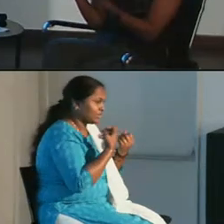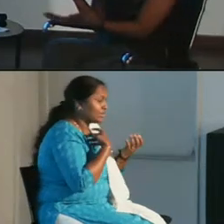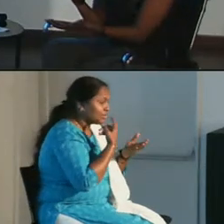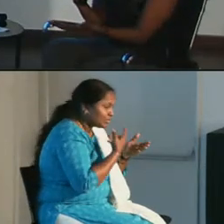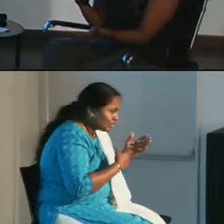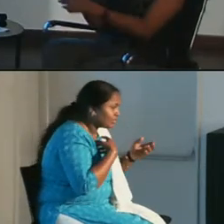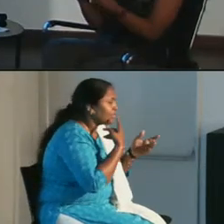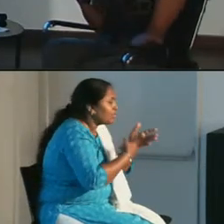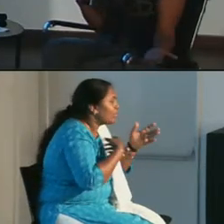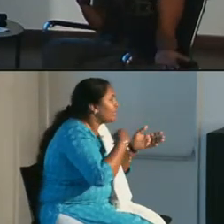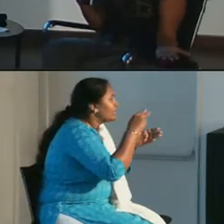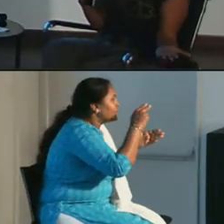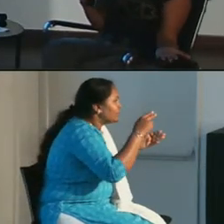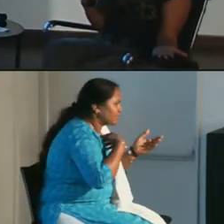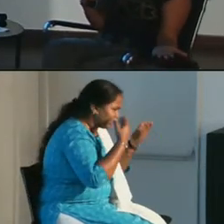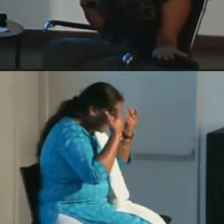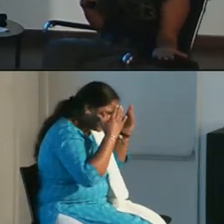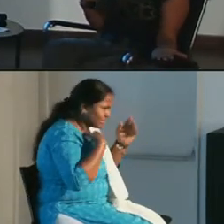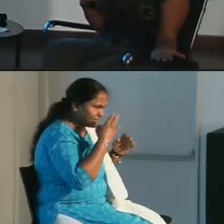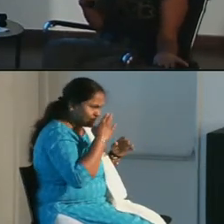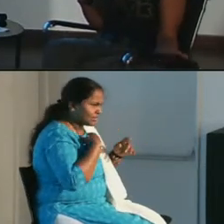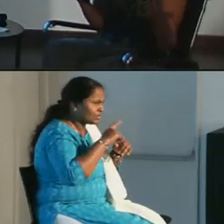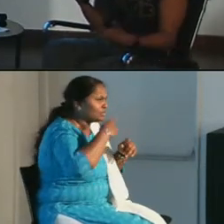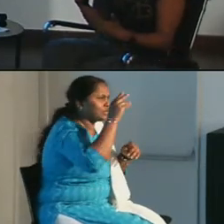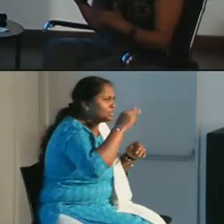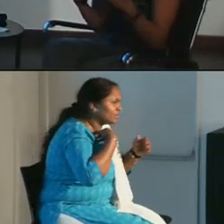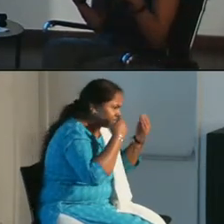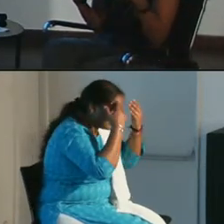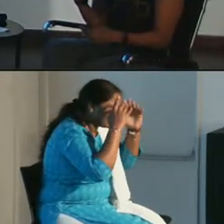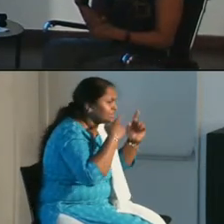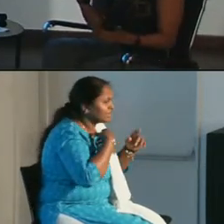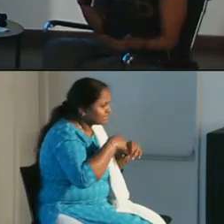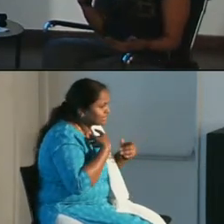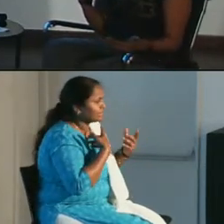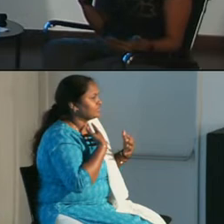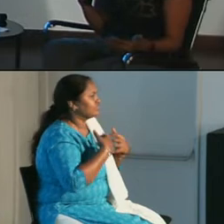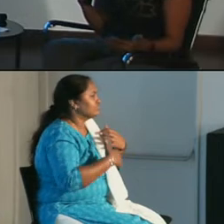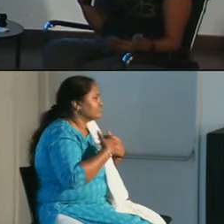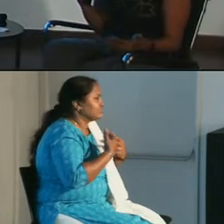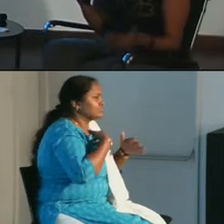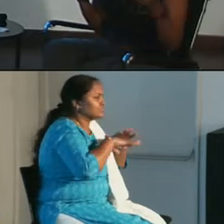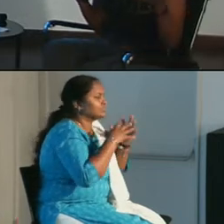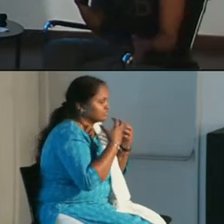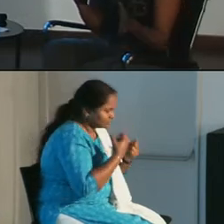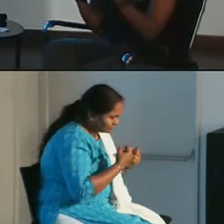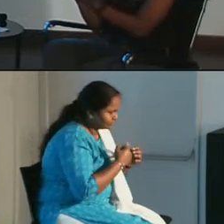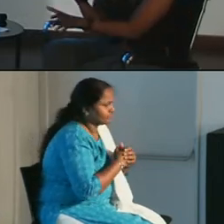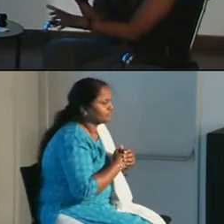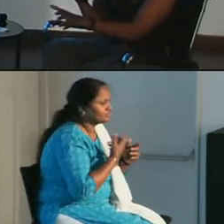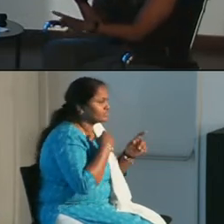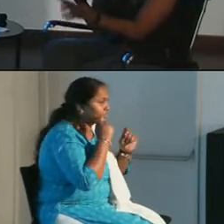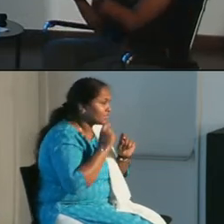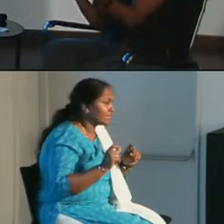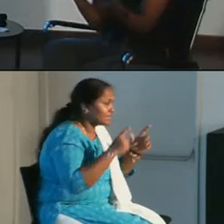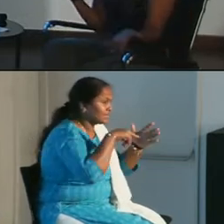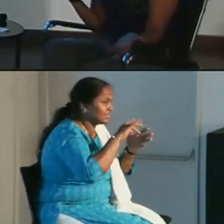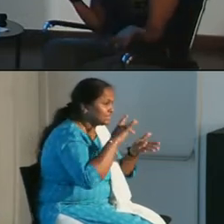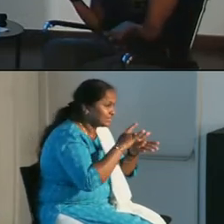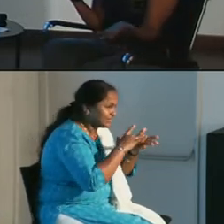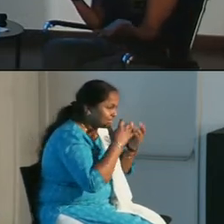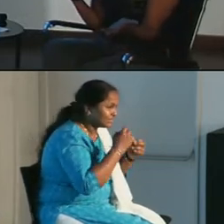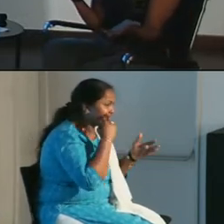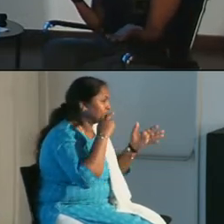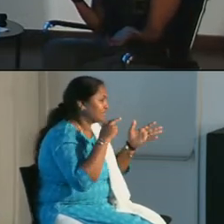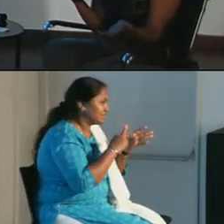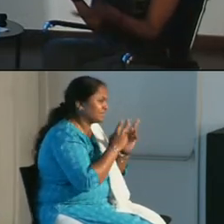what is it that I'm going to paint. And I never know what I'm going to paint tomorrow. And that is what excites me. Being present in these spaces, looking